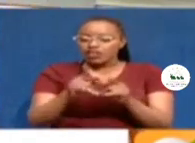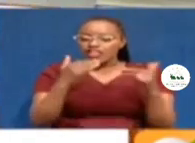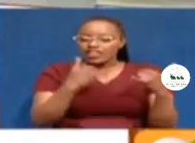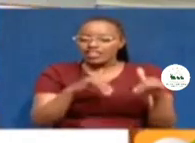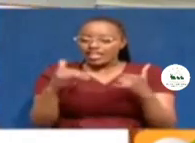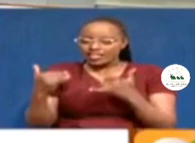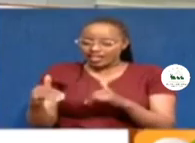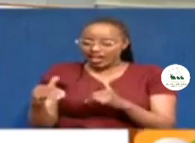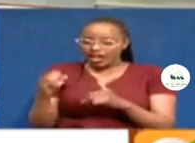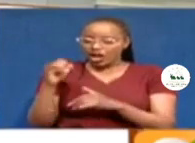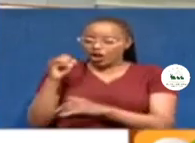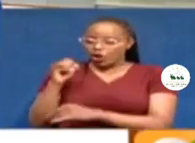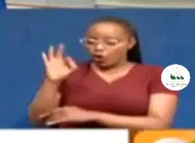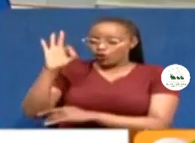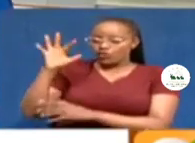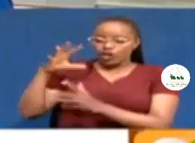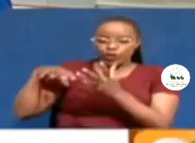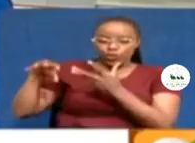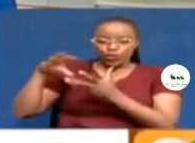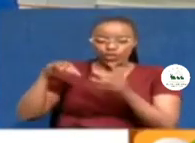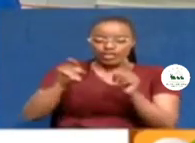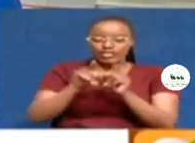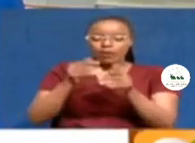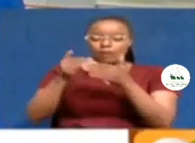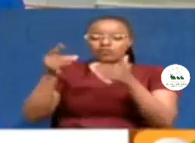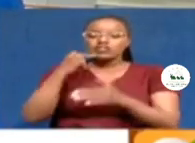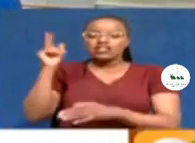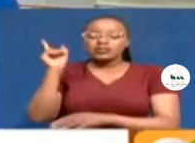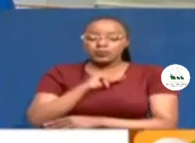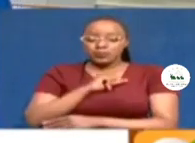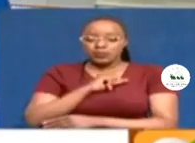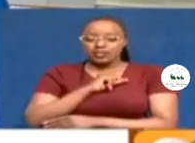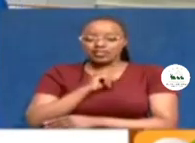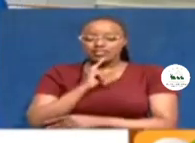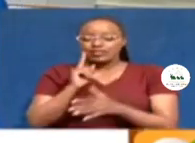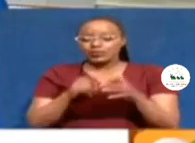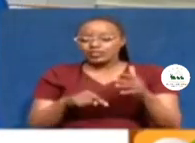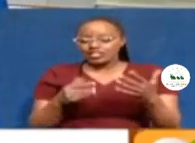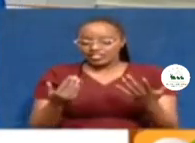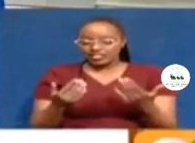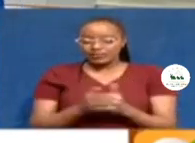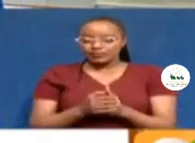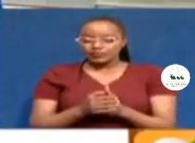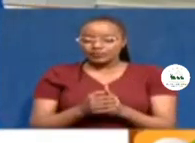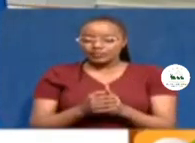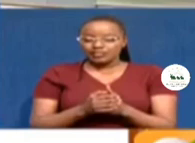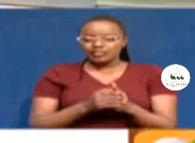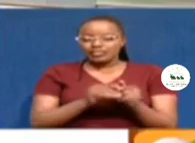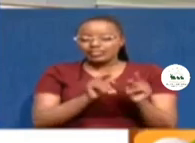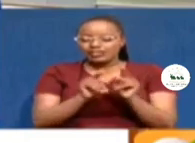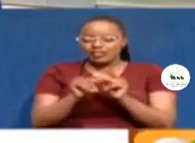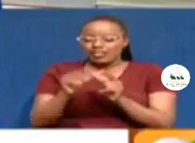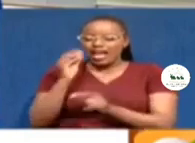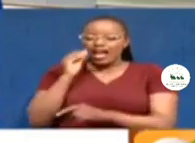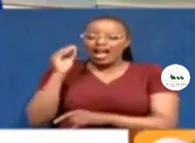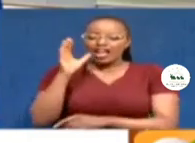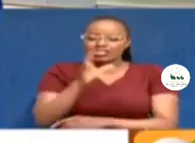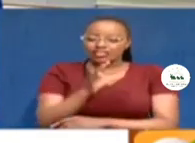theater of the absurd, and I've said that before here, it is the Sisyphine